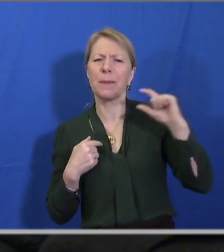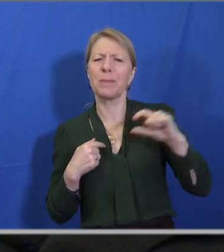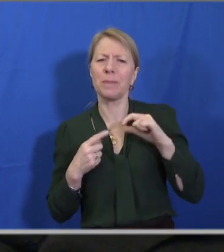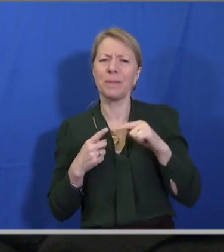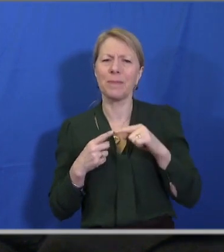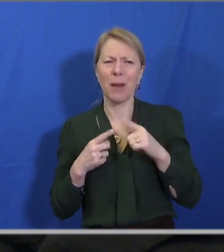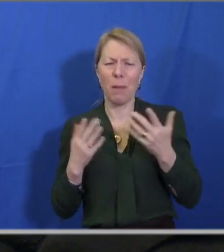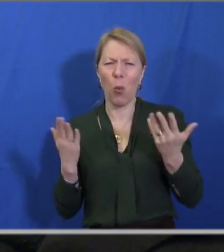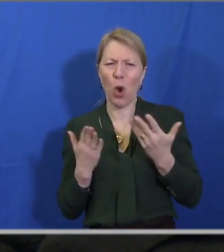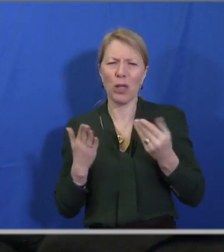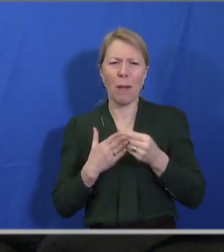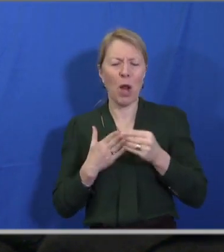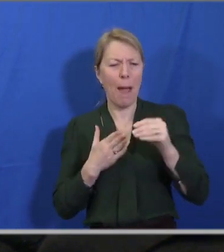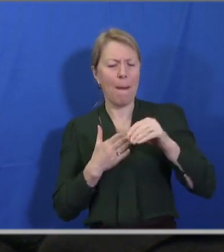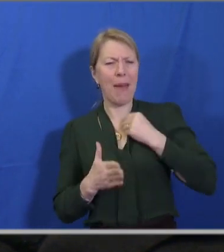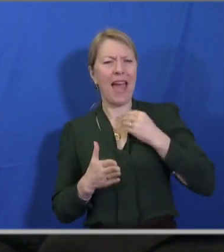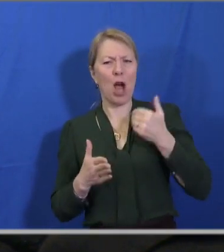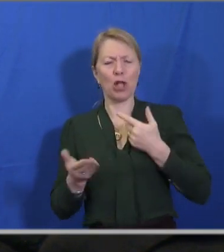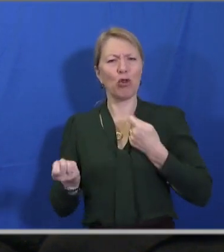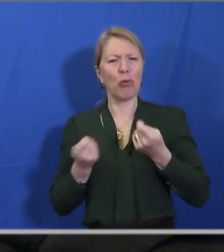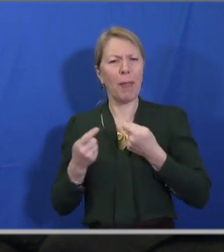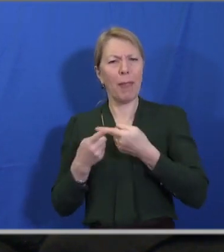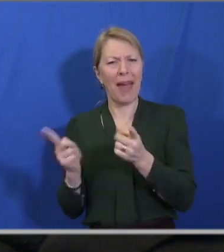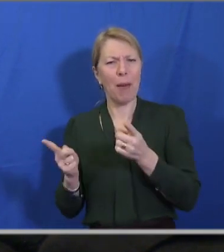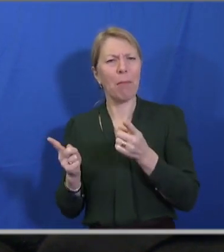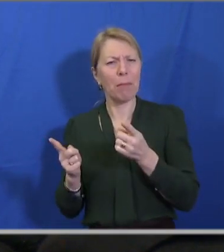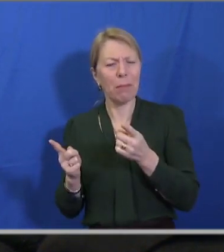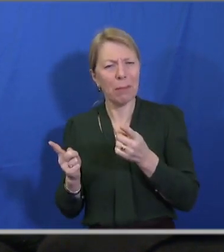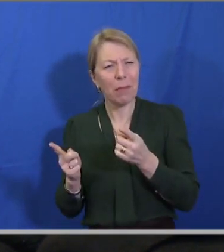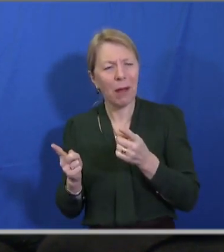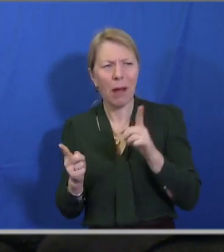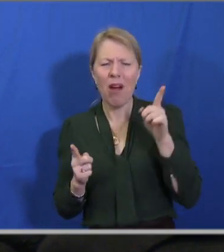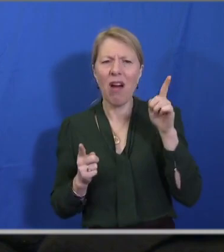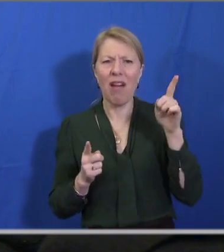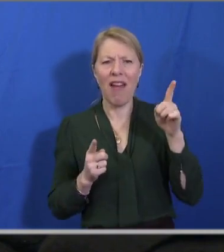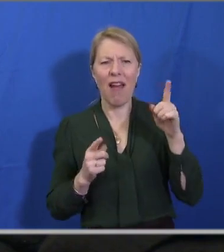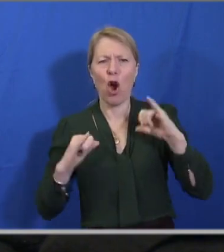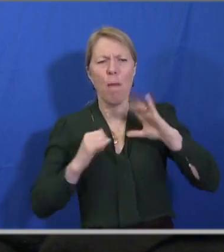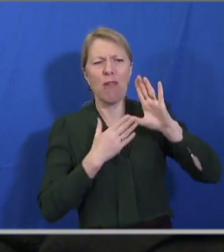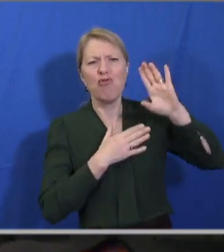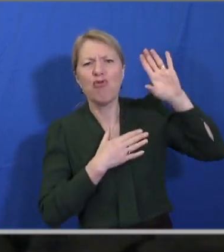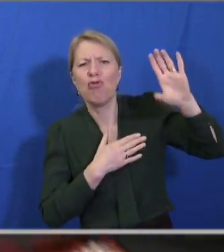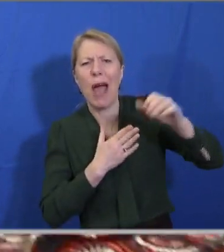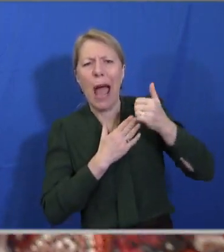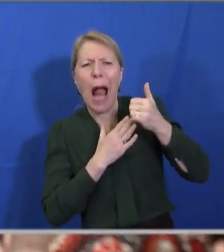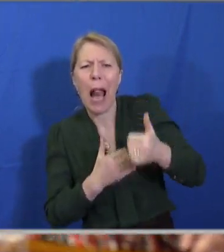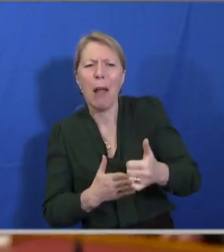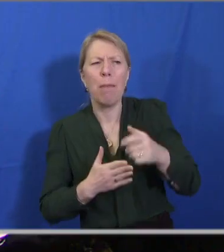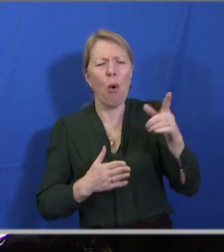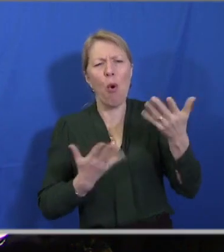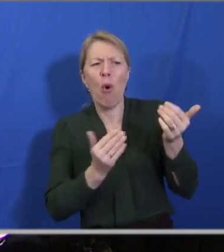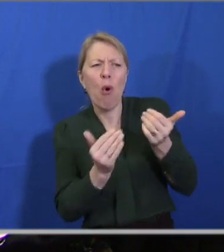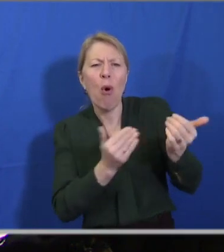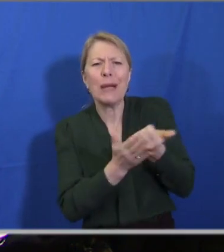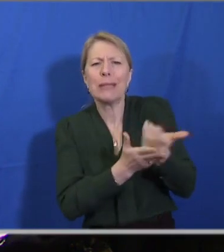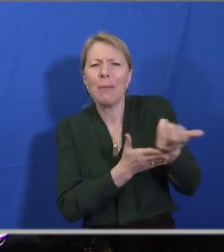staff. And I think the department needs to reflect on that, because when you do say you've no money, but 23